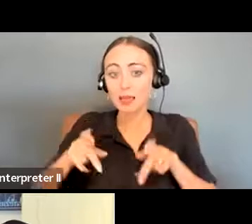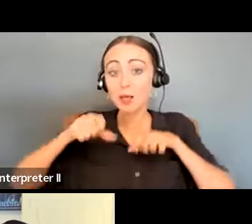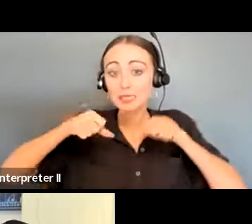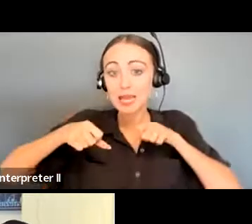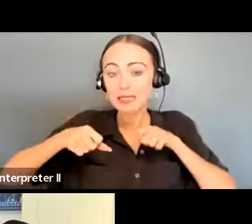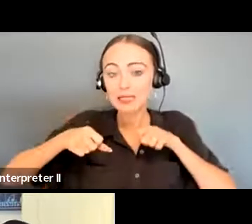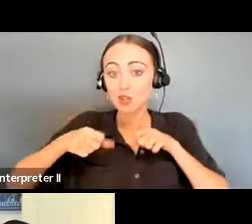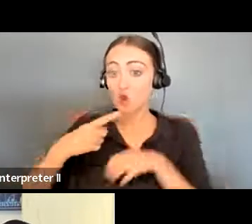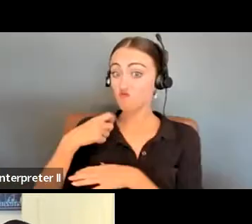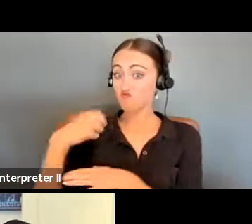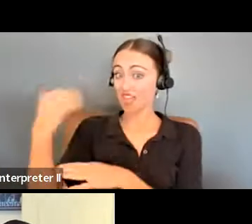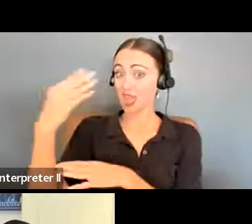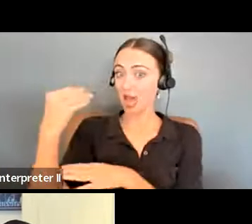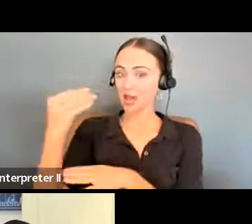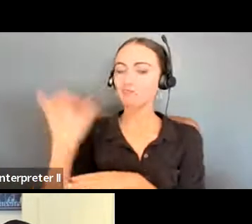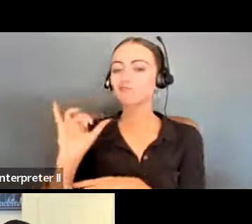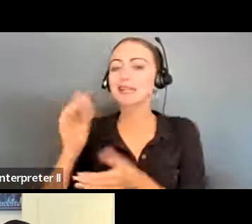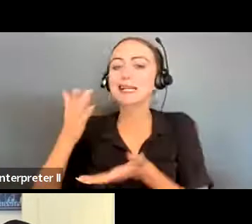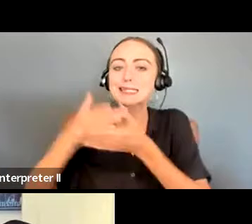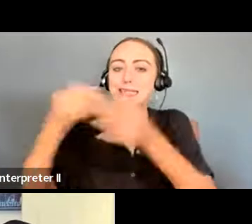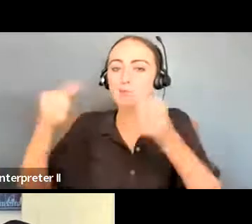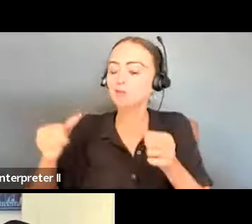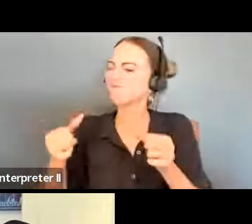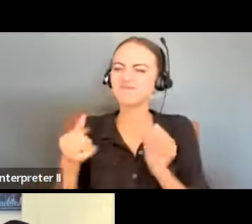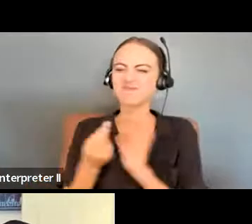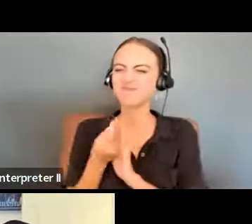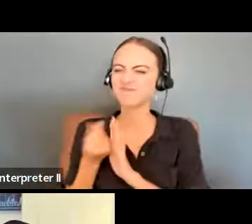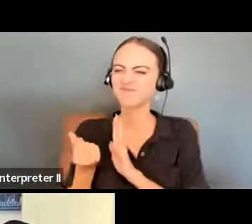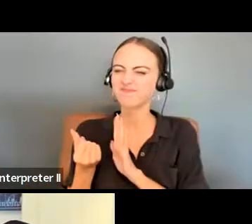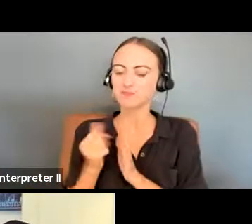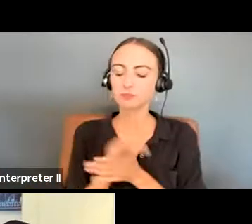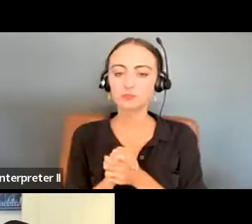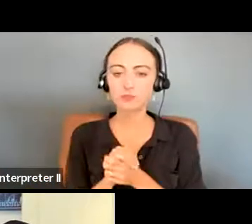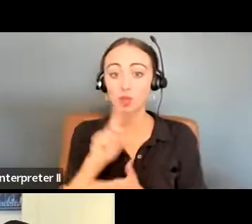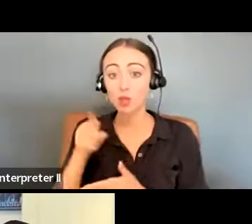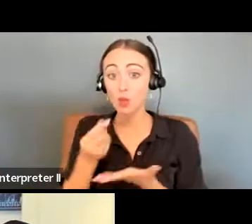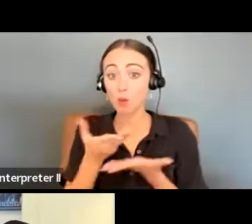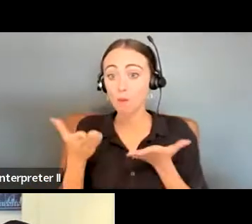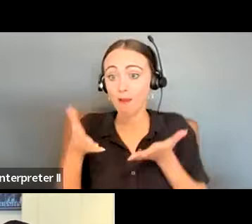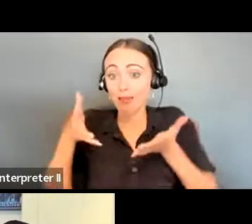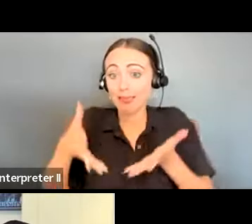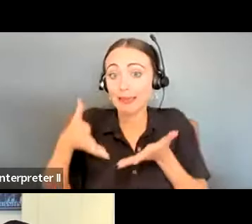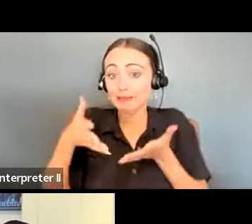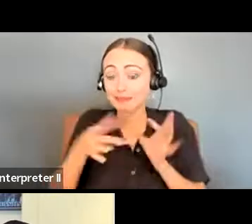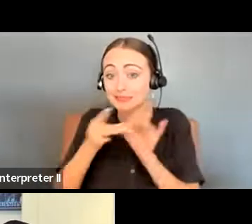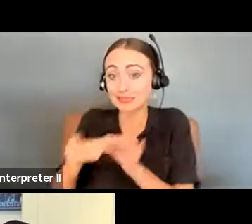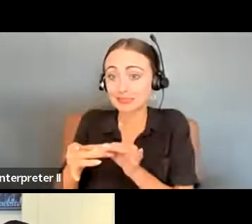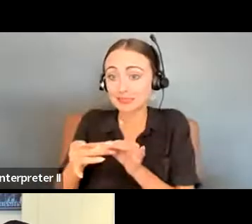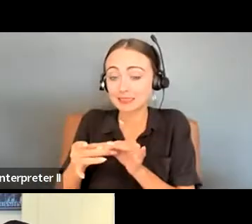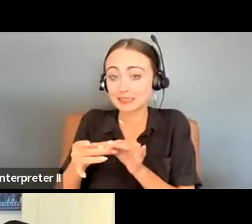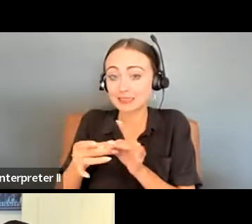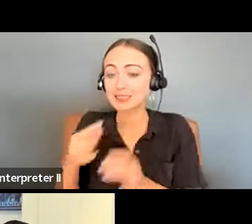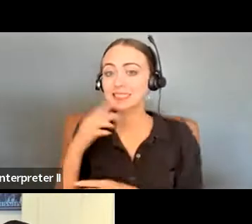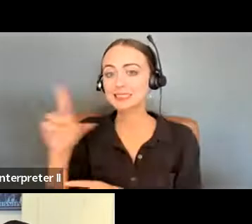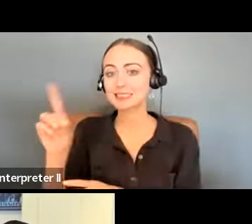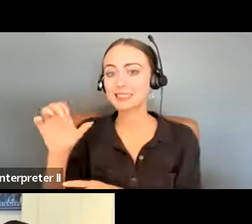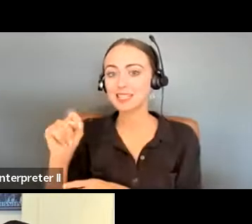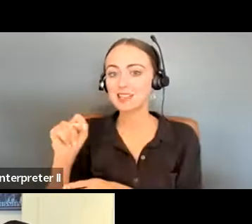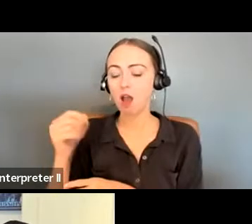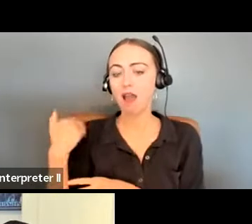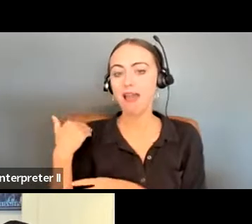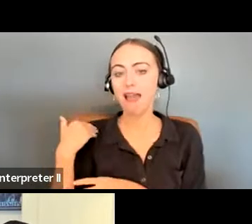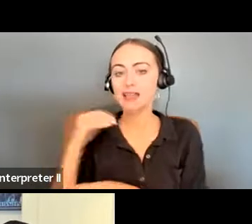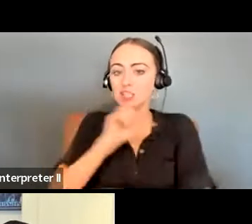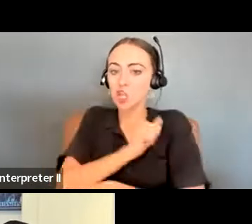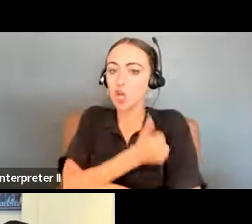to treat red lights as stop signs. That is removed. The only item left in that regard is granting DDOT the authority,